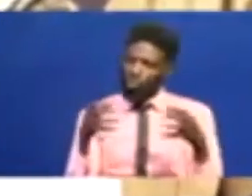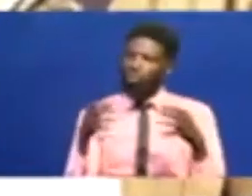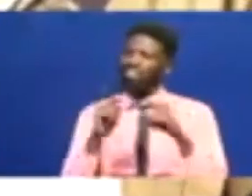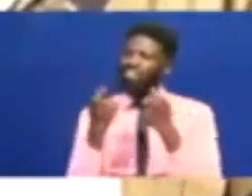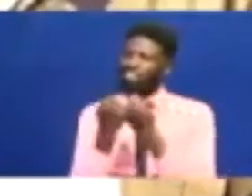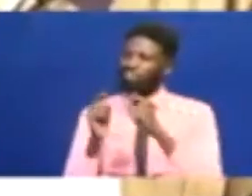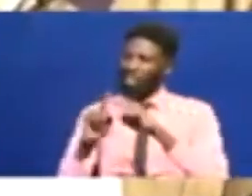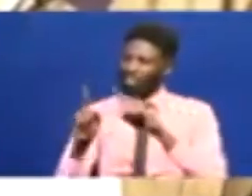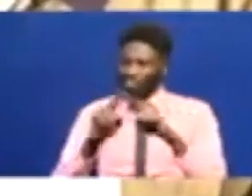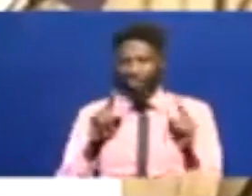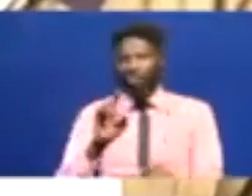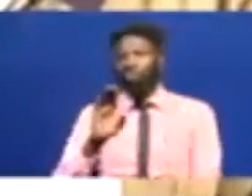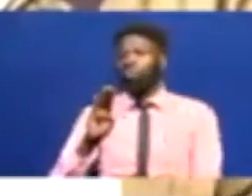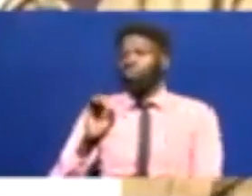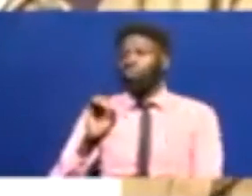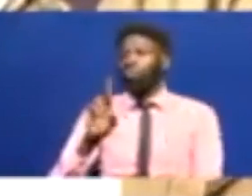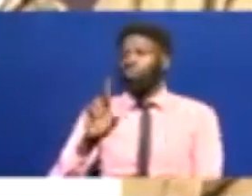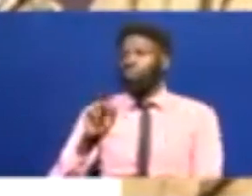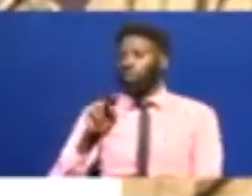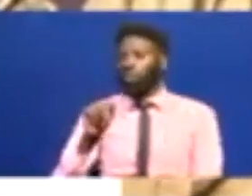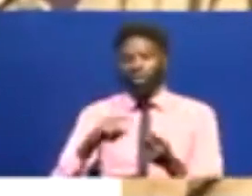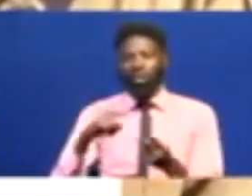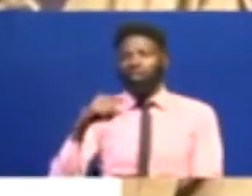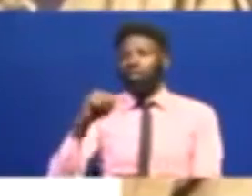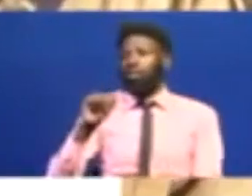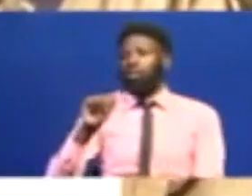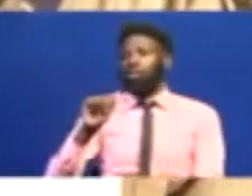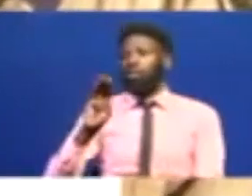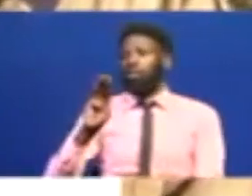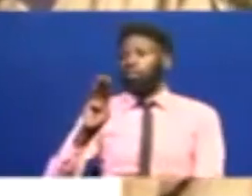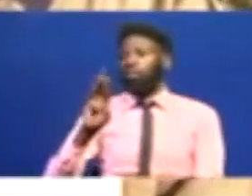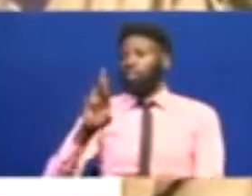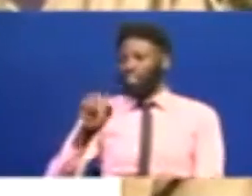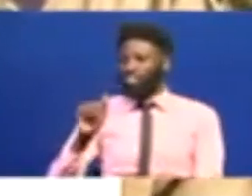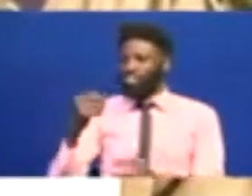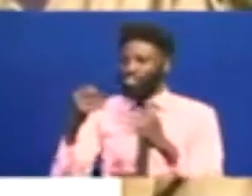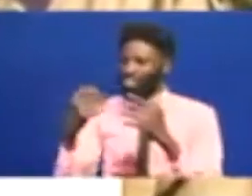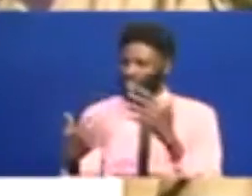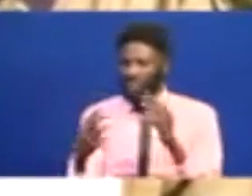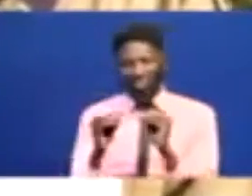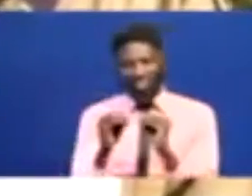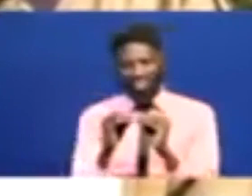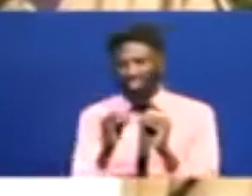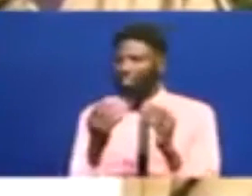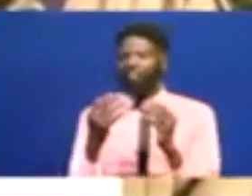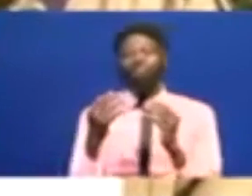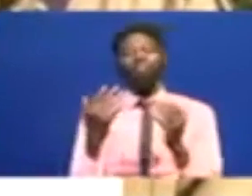Jamii ya Borana, jamii ya Gabra, zote tumekaa pamoja, tukaondoa tofauti